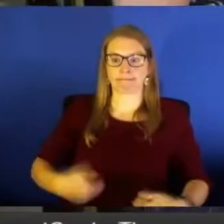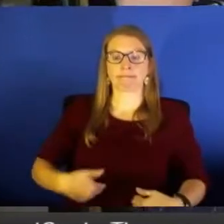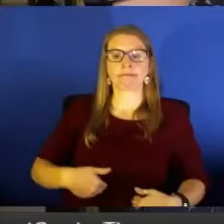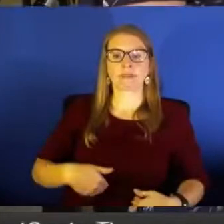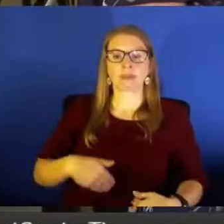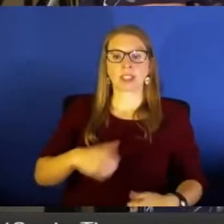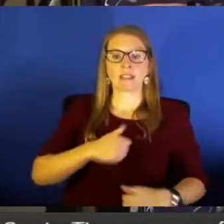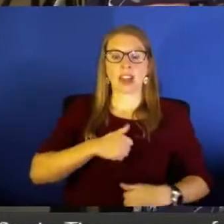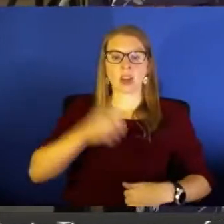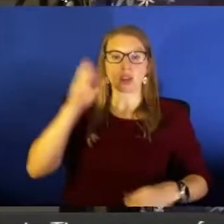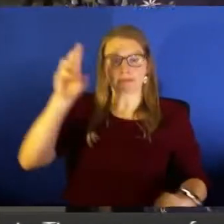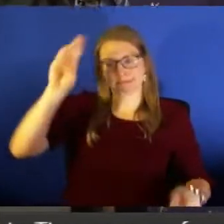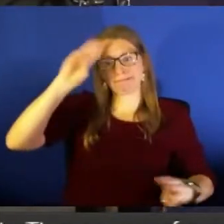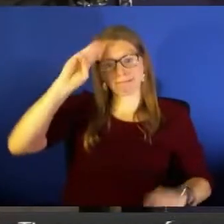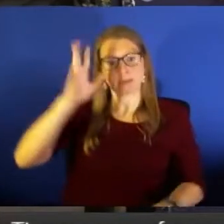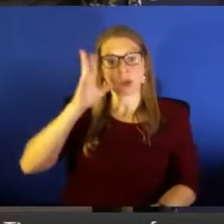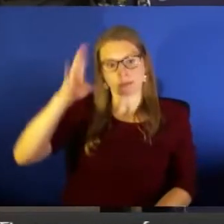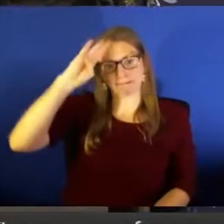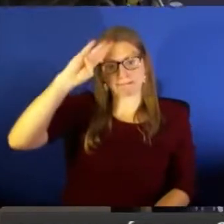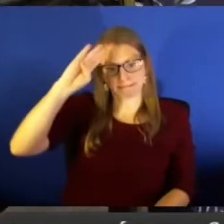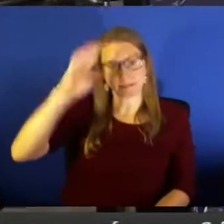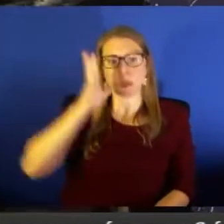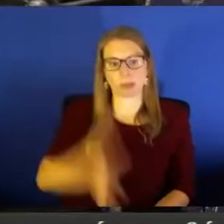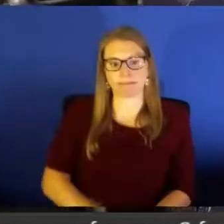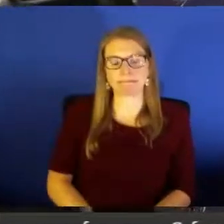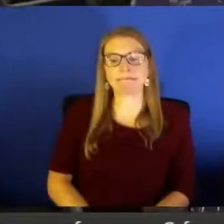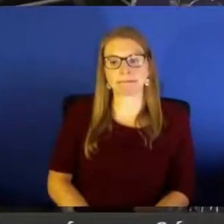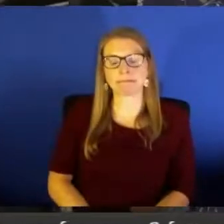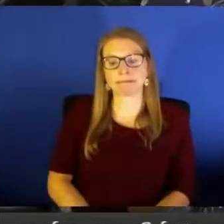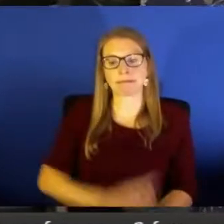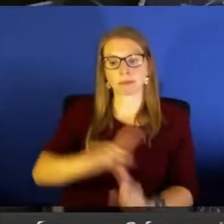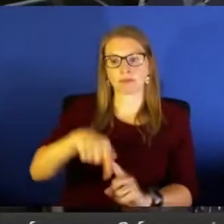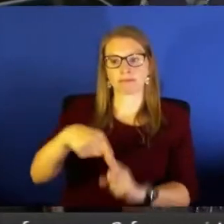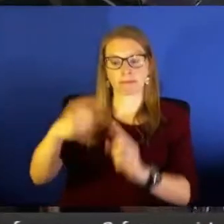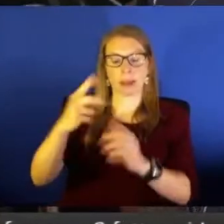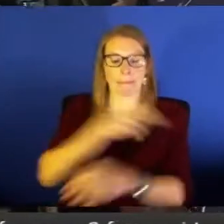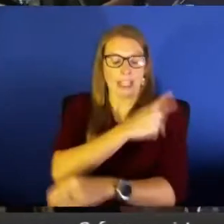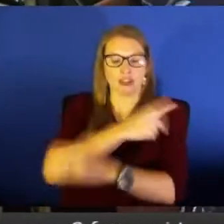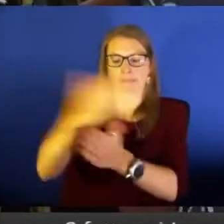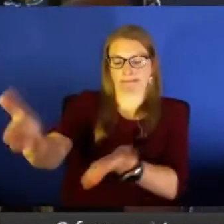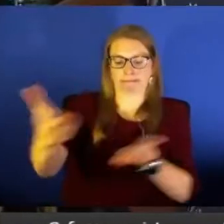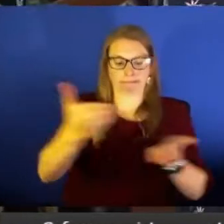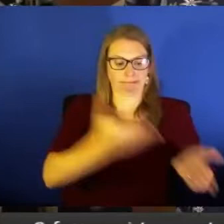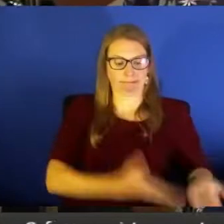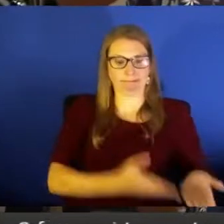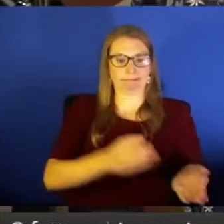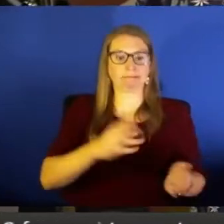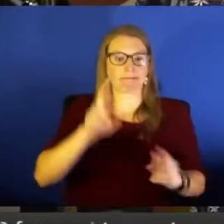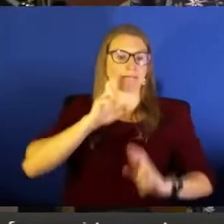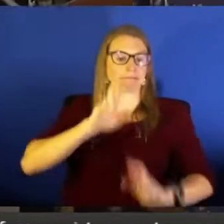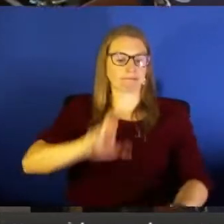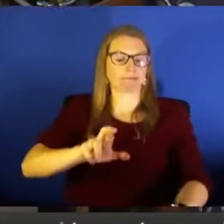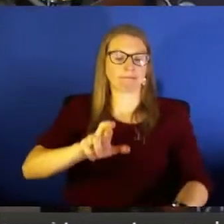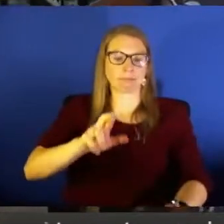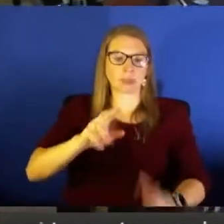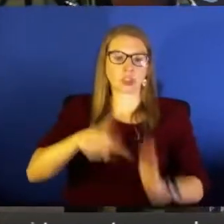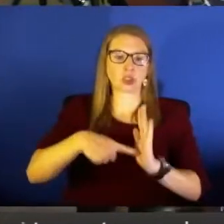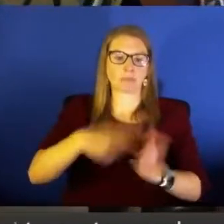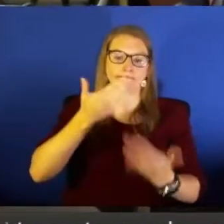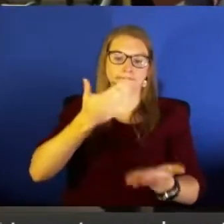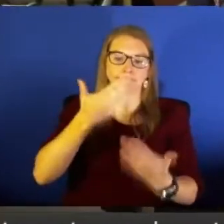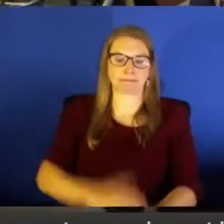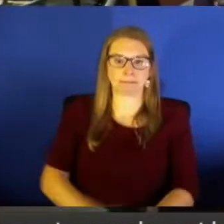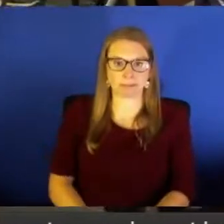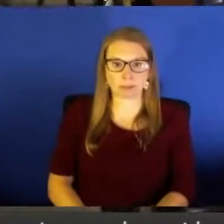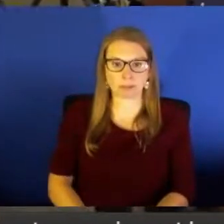it should be, as that patient passes by, and the rest of us can just, really be respectful and show our gratitude. Because I think that's what we all want to